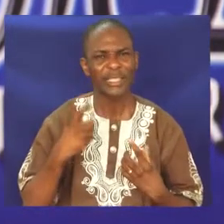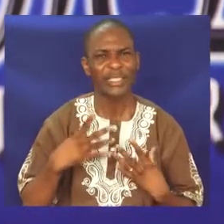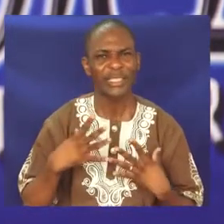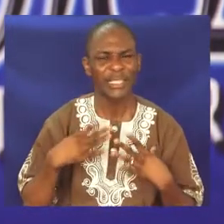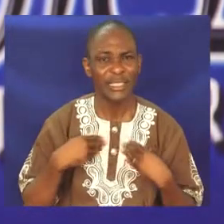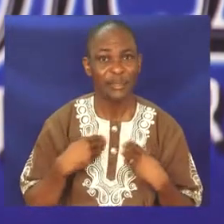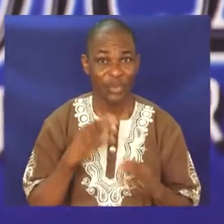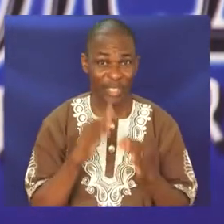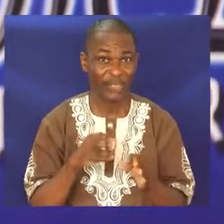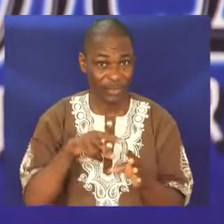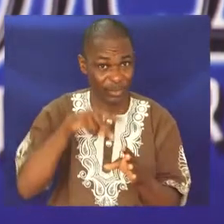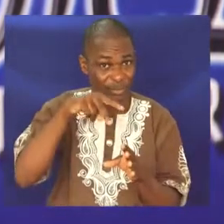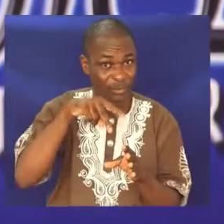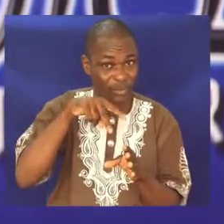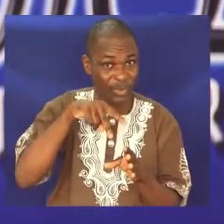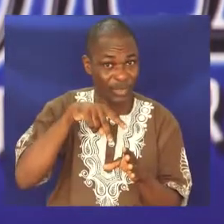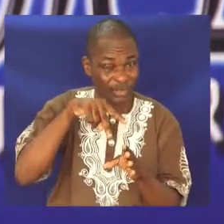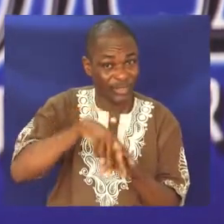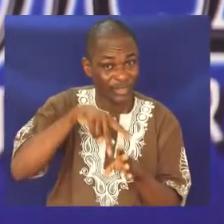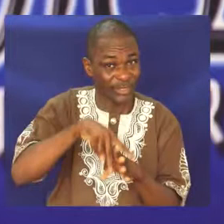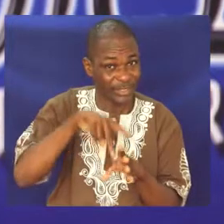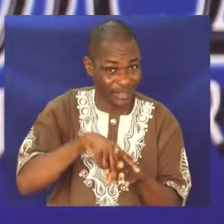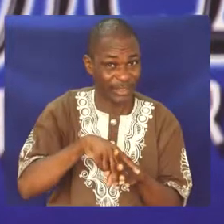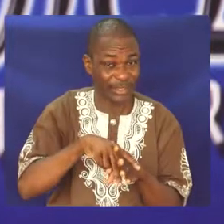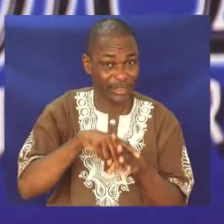utcha obi aba na e kire se sebe wo ye onyansafo